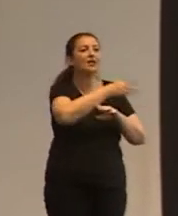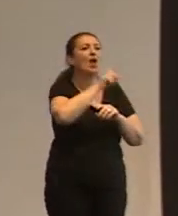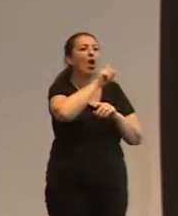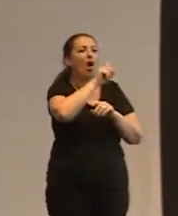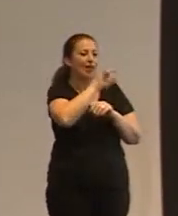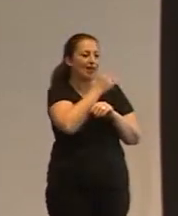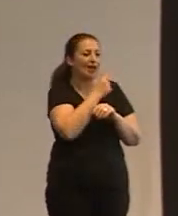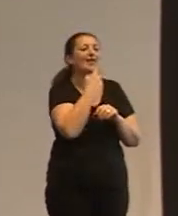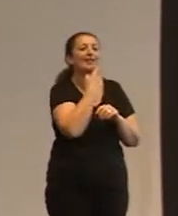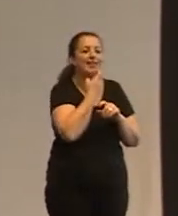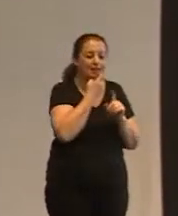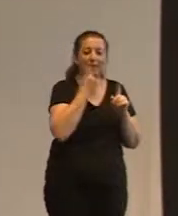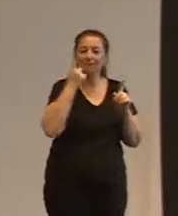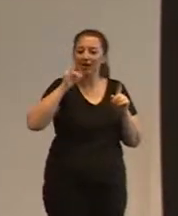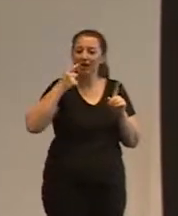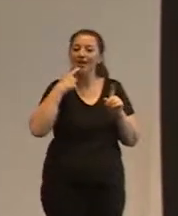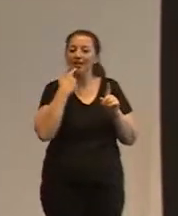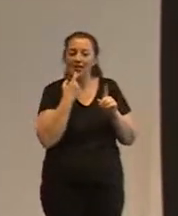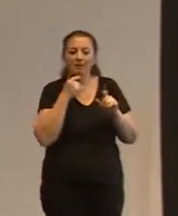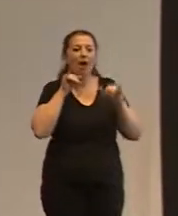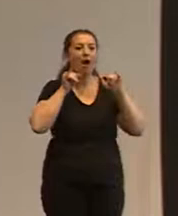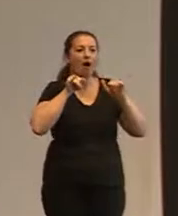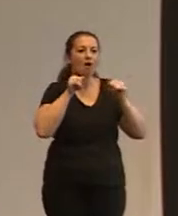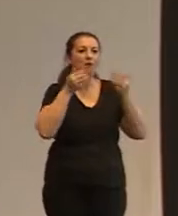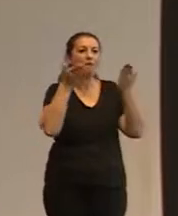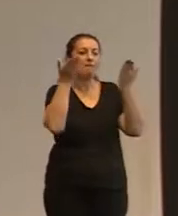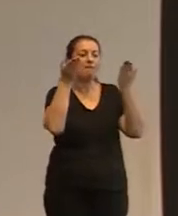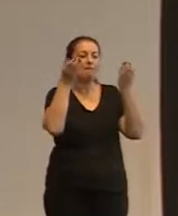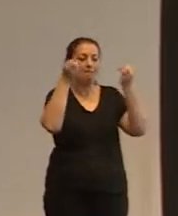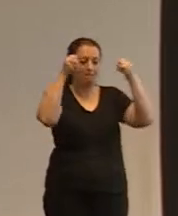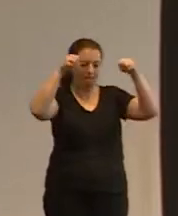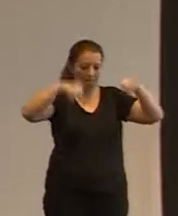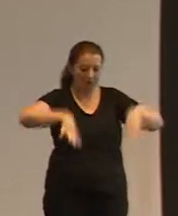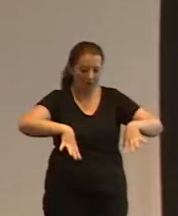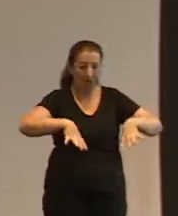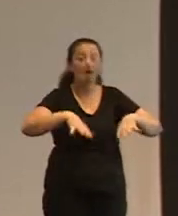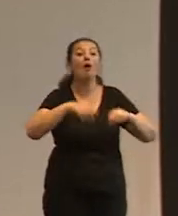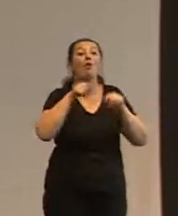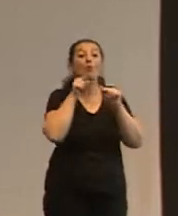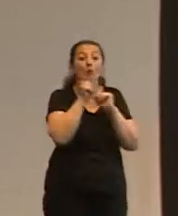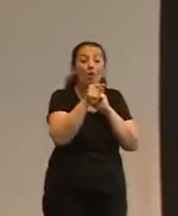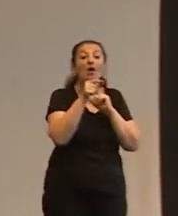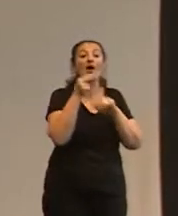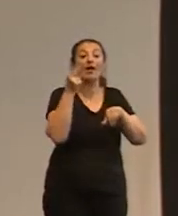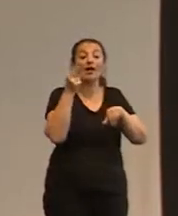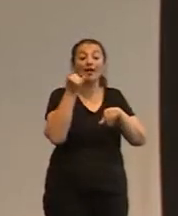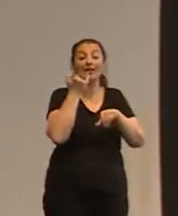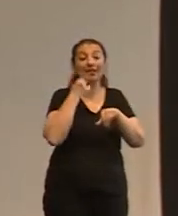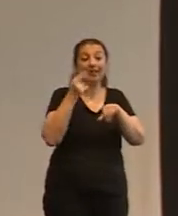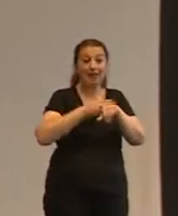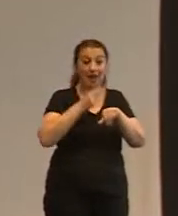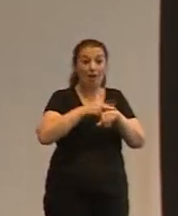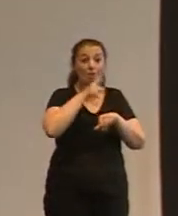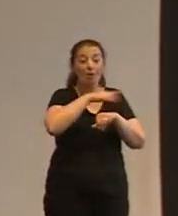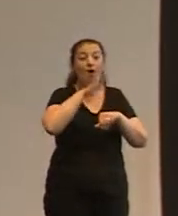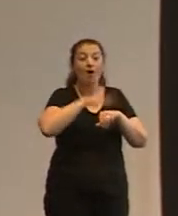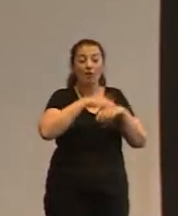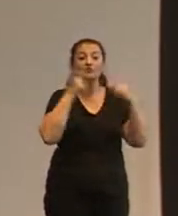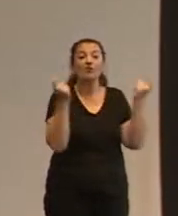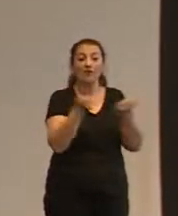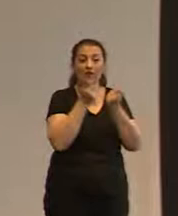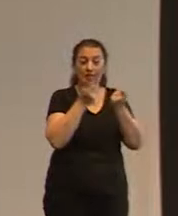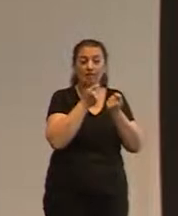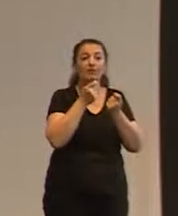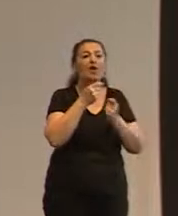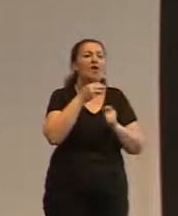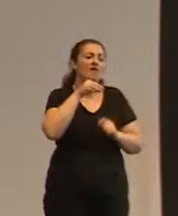tower and he throws this ten kilos of iron and one kilo of iron on the ground so he experiments